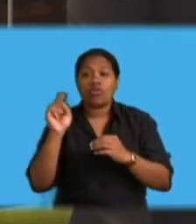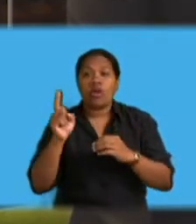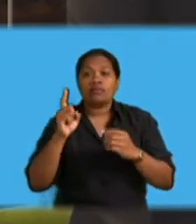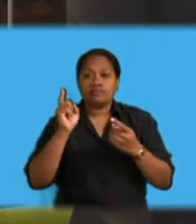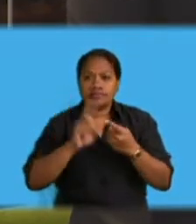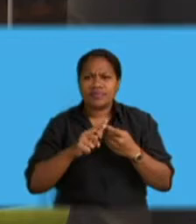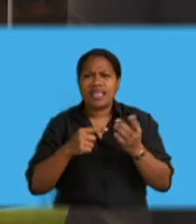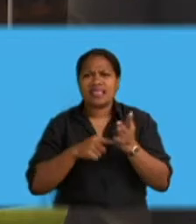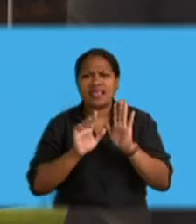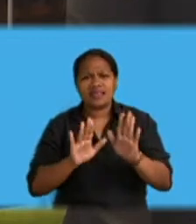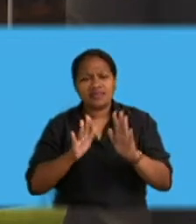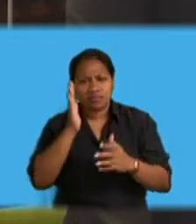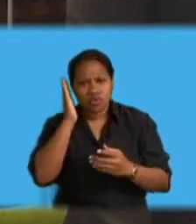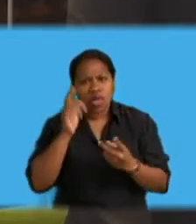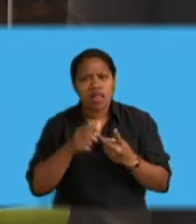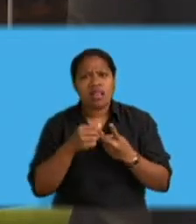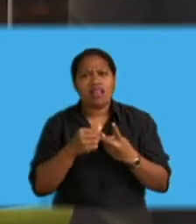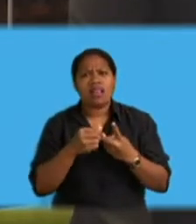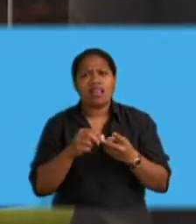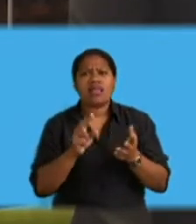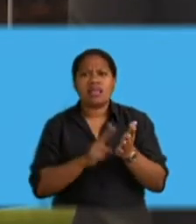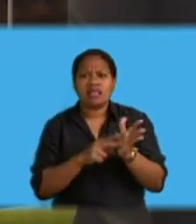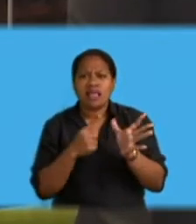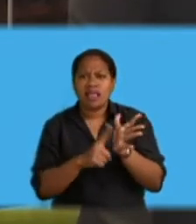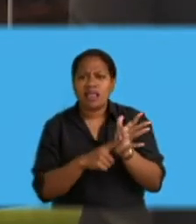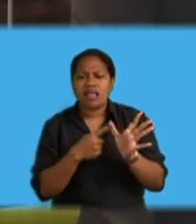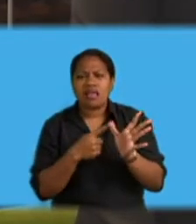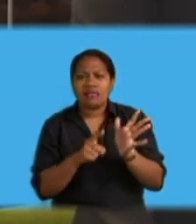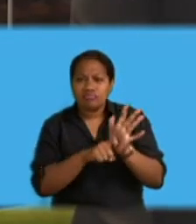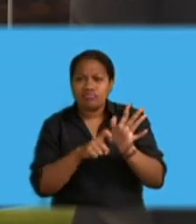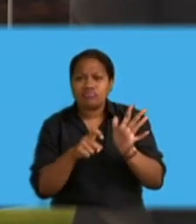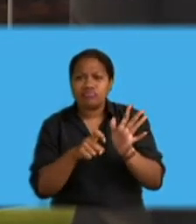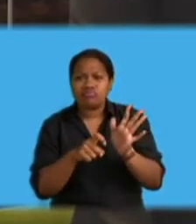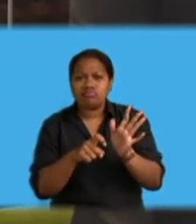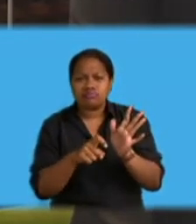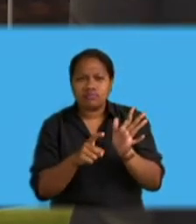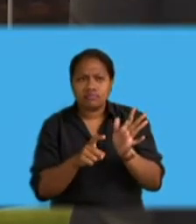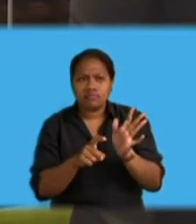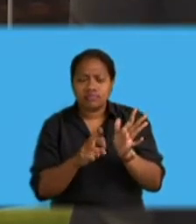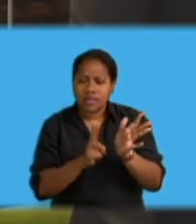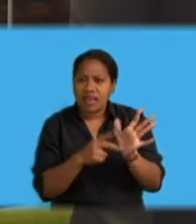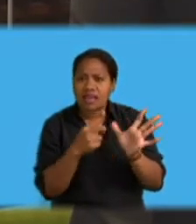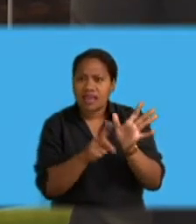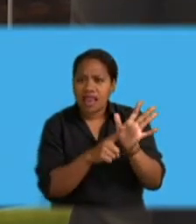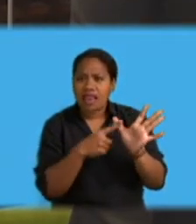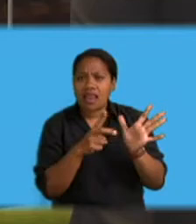School, Nalamba District School, Nalawa District School, Rakiraki Methodist School,